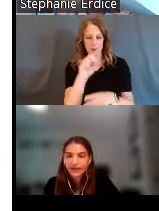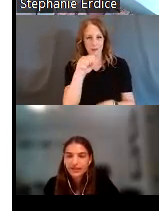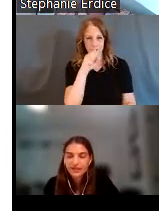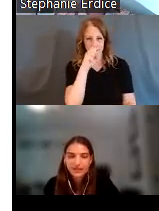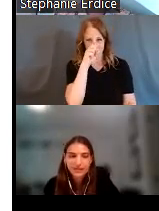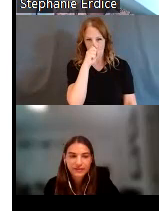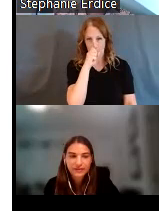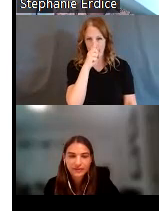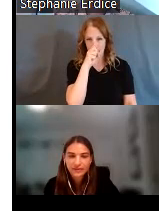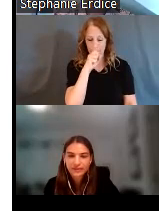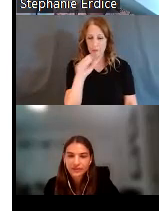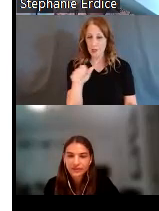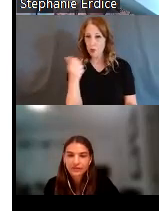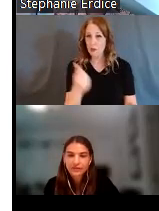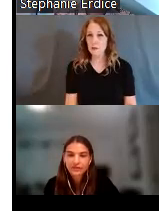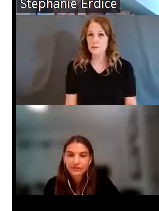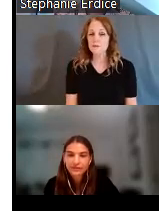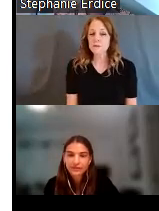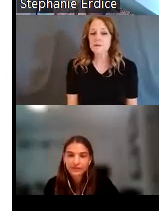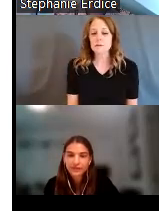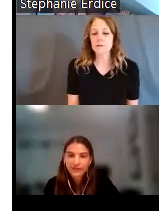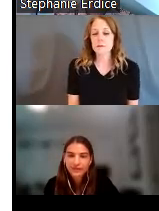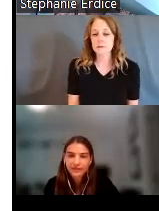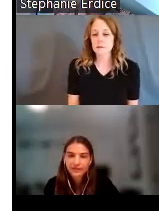Anyone else?